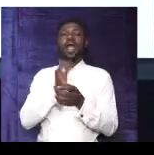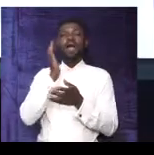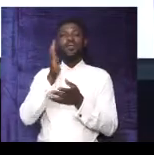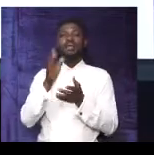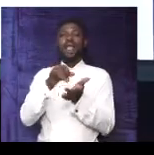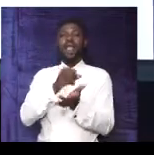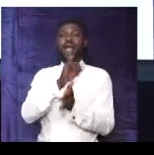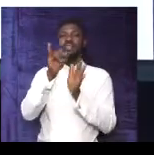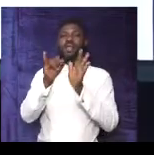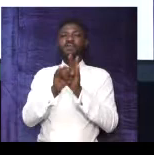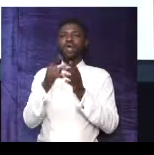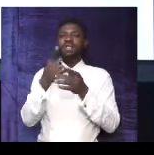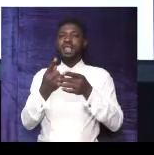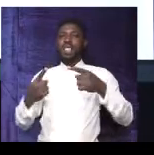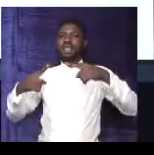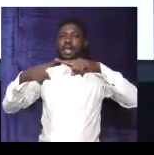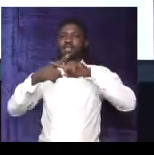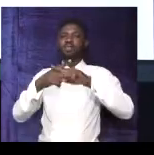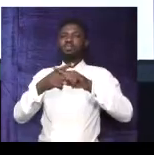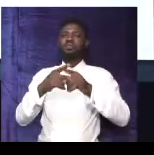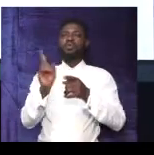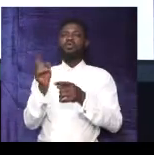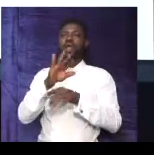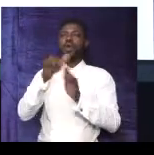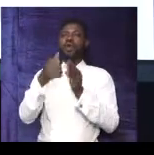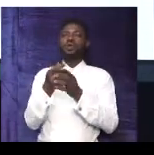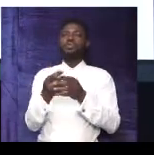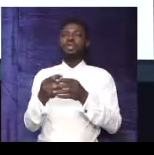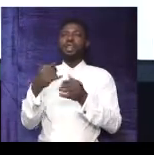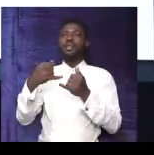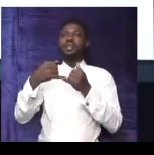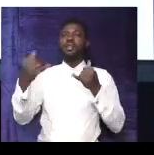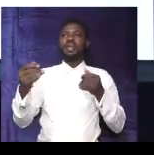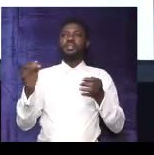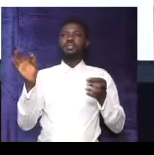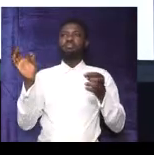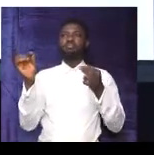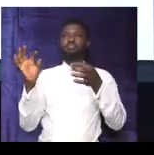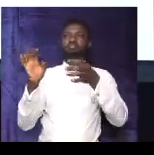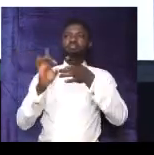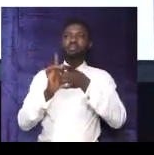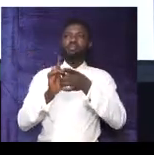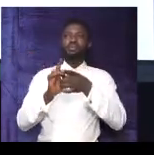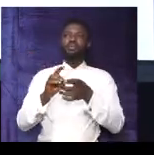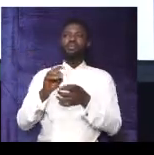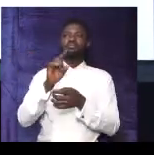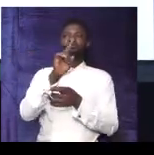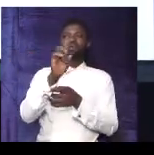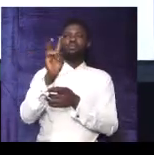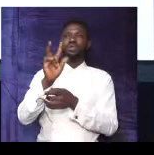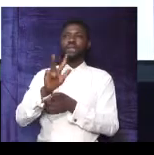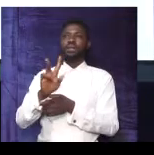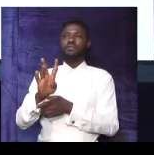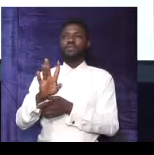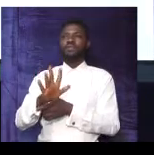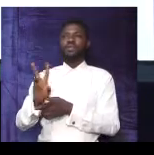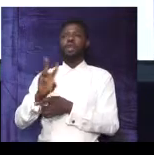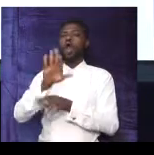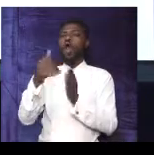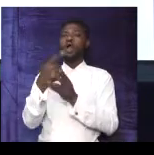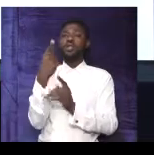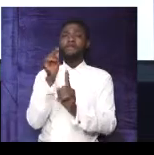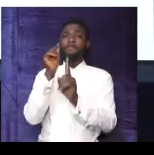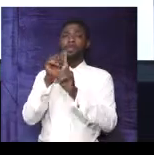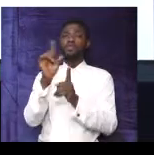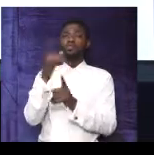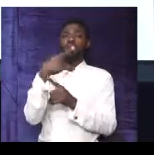going to identify the intersection point where all the lines meet, like this. See, lines meet here, lines meet here, lines meet here. See,